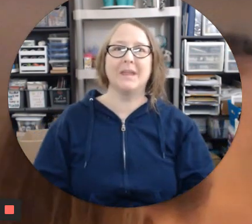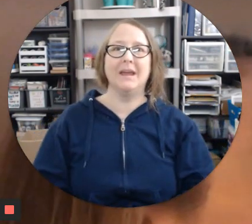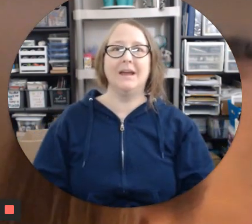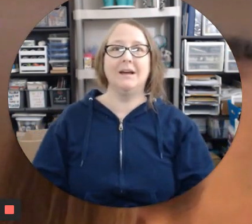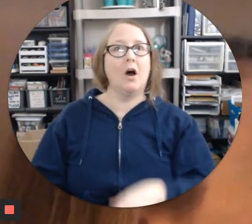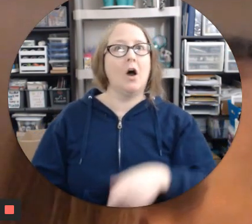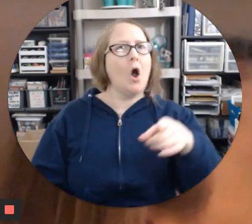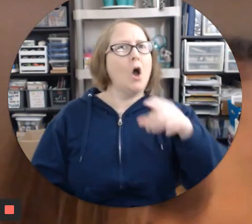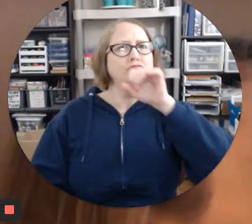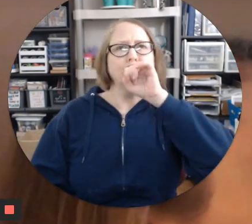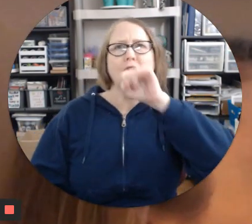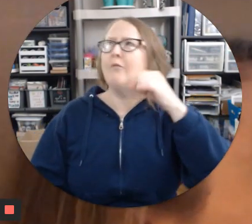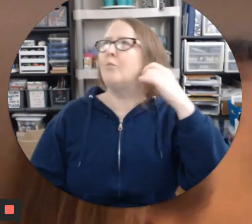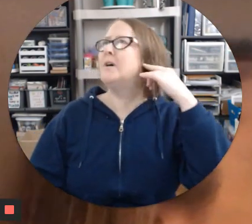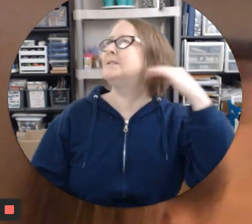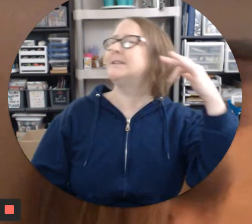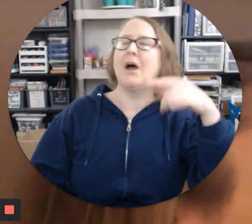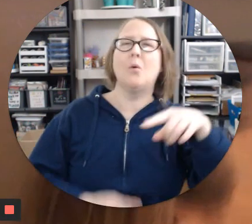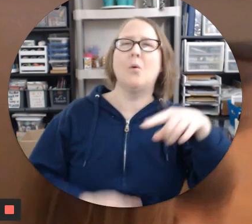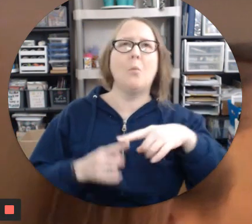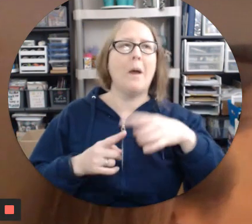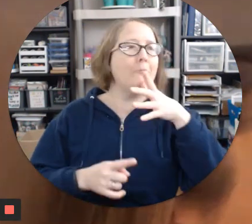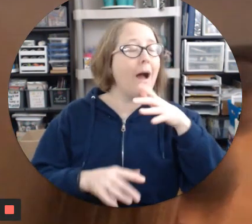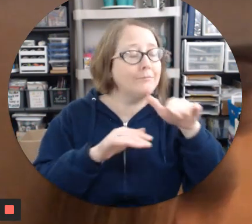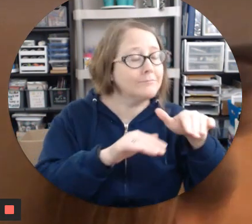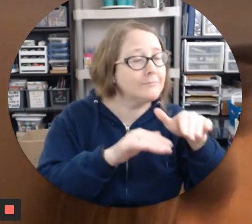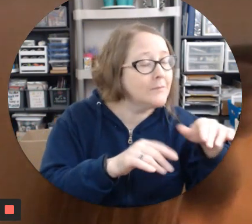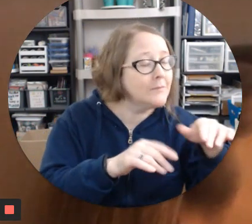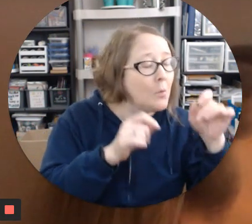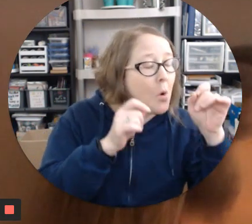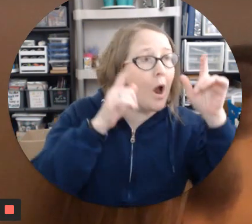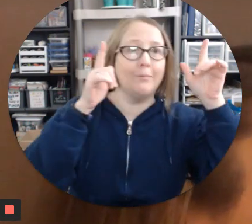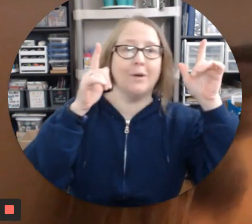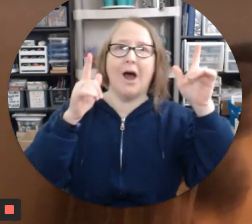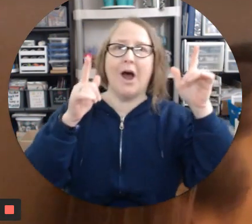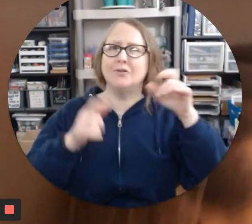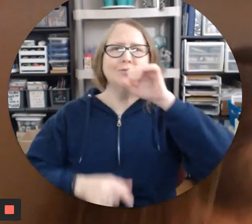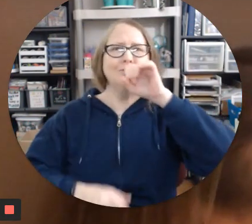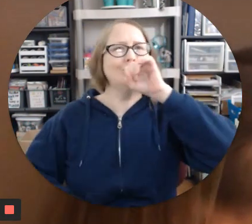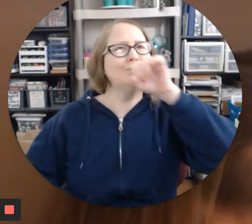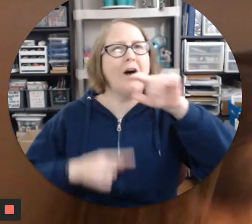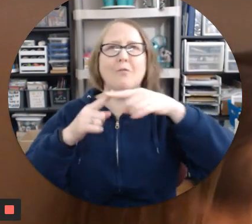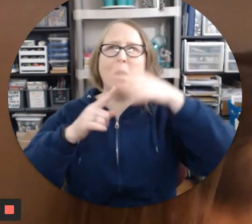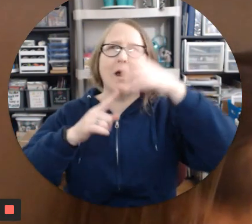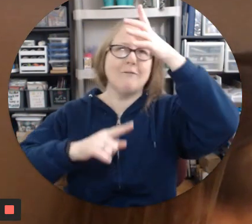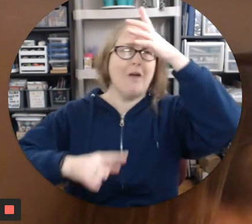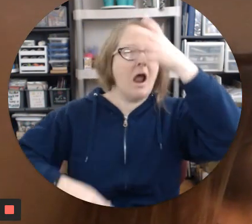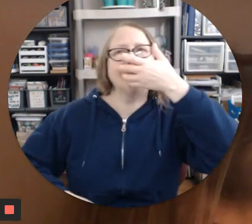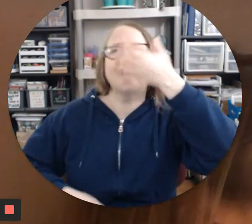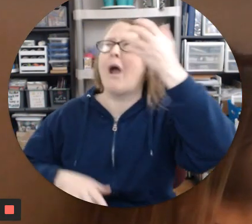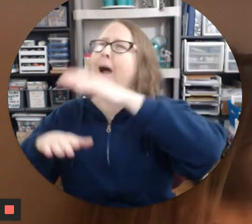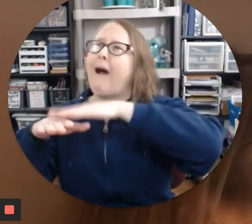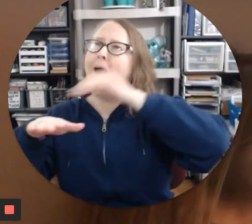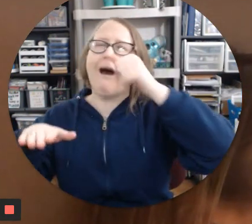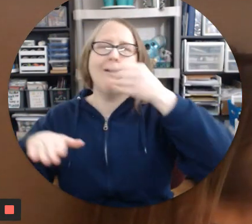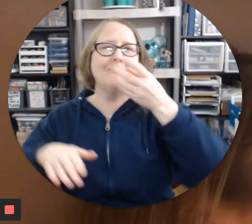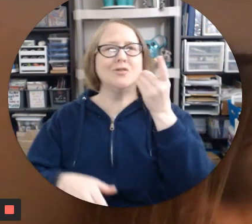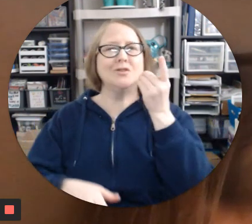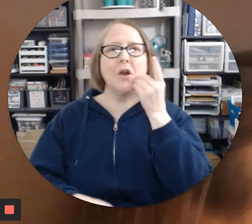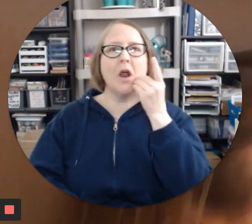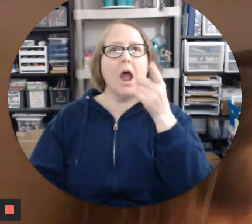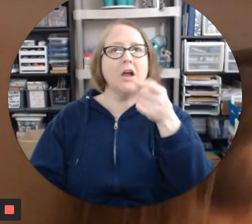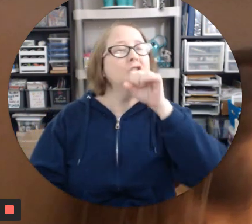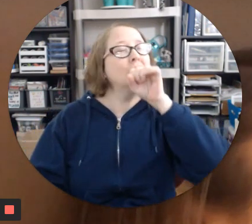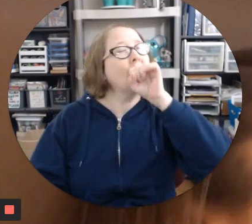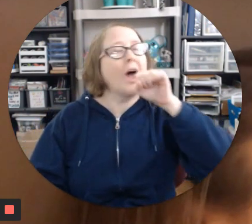She loved the way it sounded when her mother woke her up. She loved the way it sounded when her father called her for dinner. And she loved the way it sounded